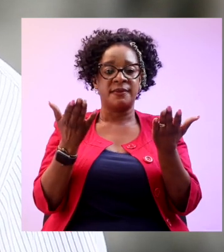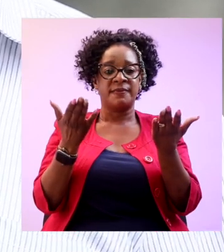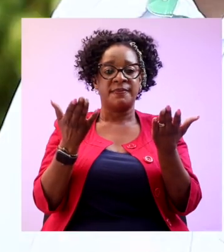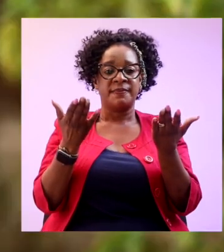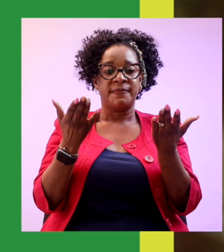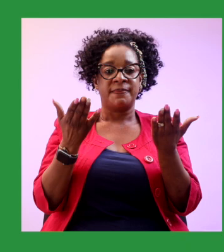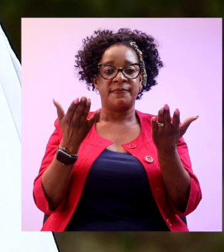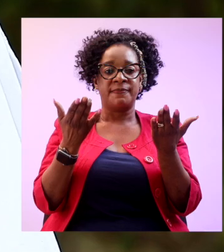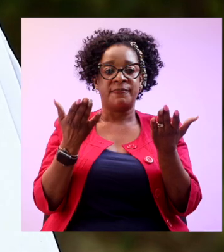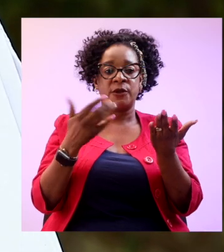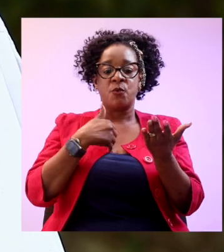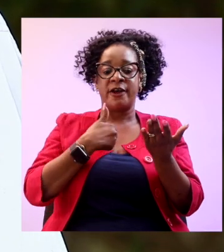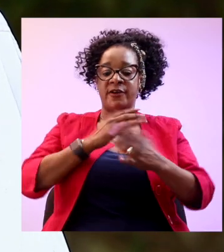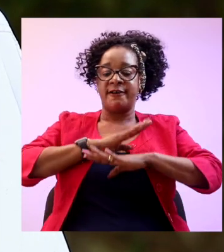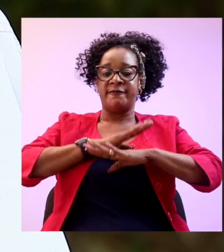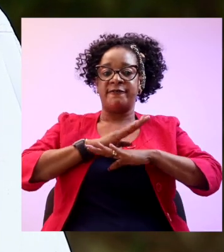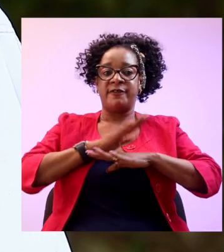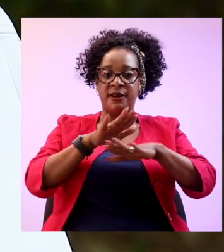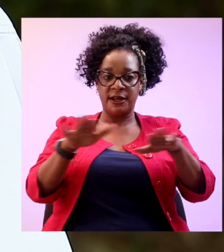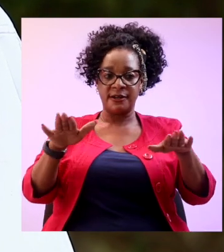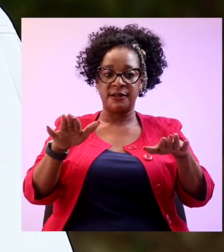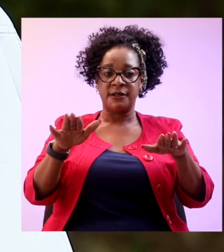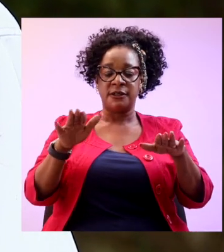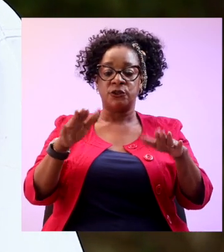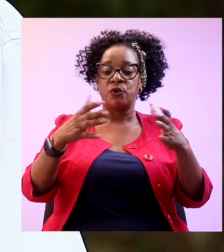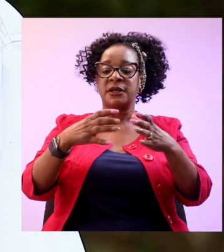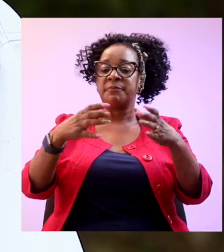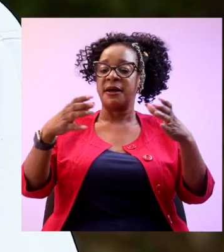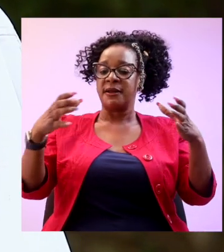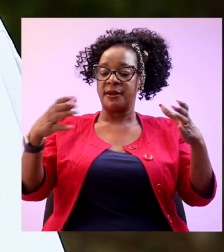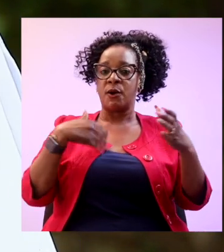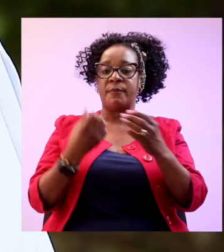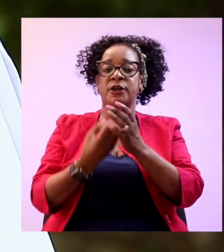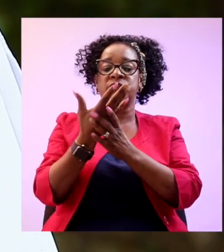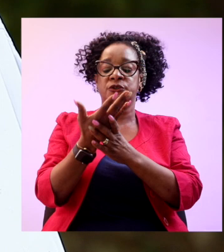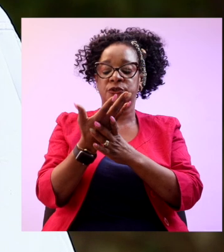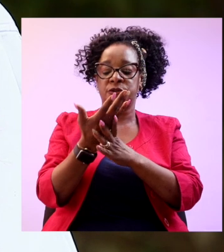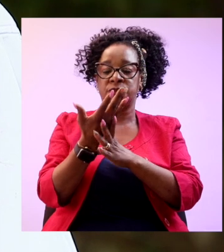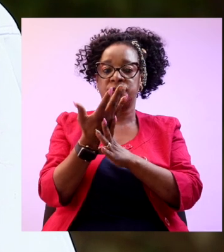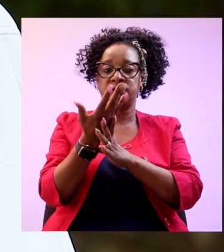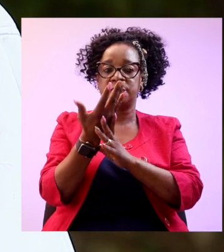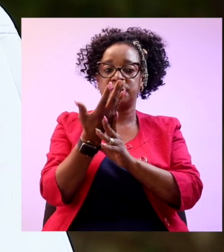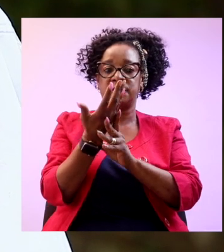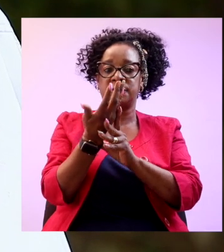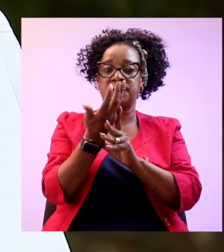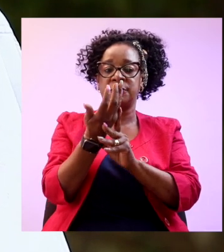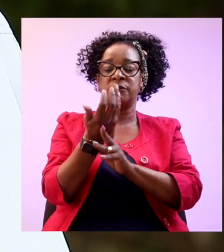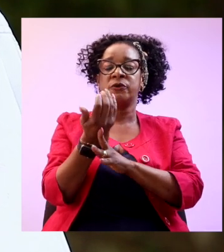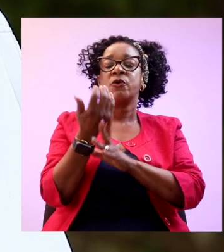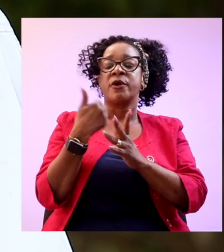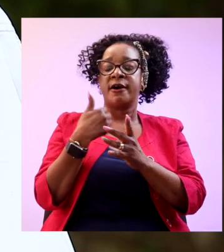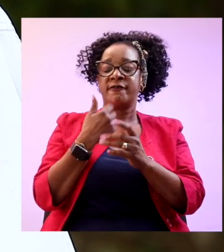Bixa. We have enough land to expand our production. We have very